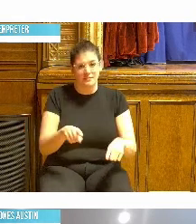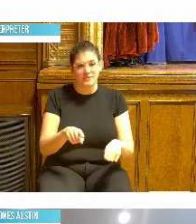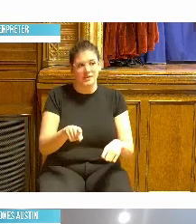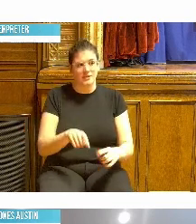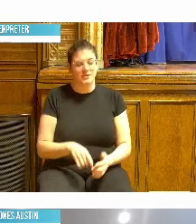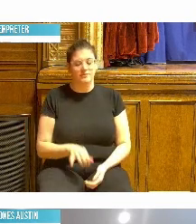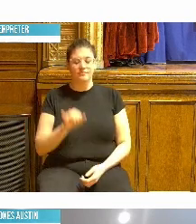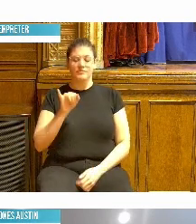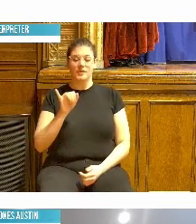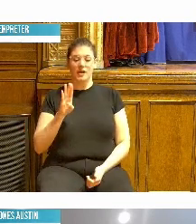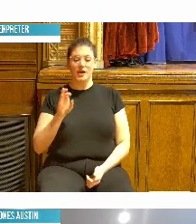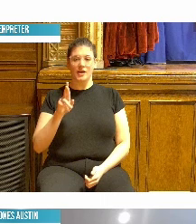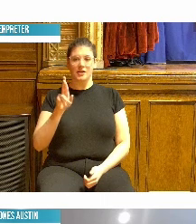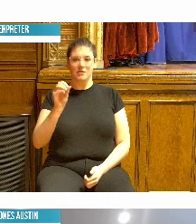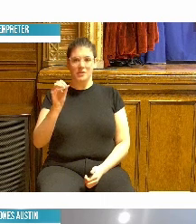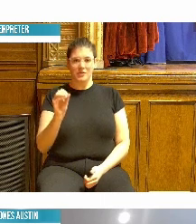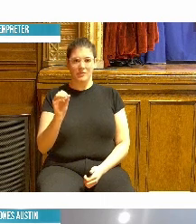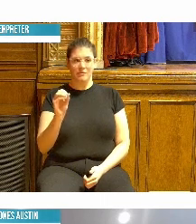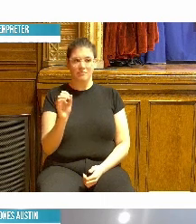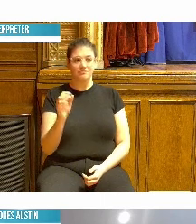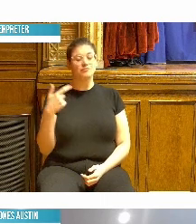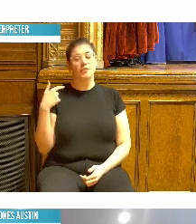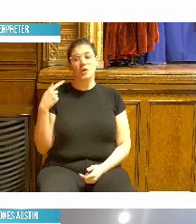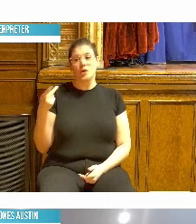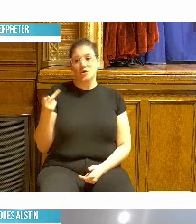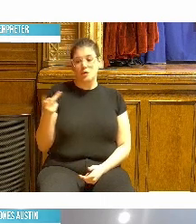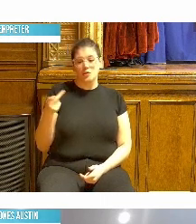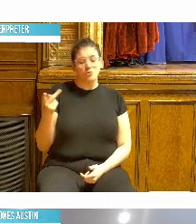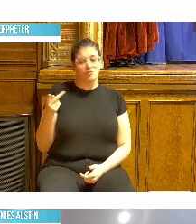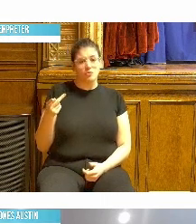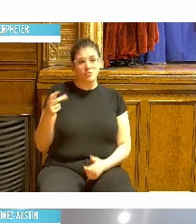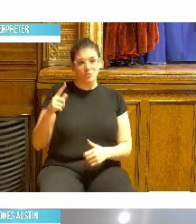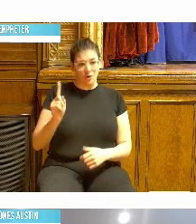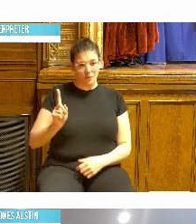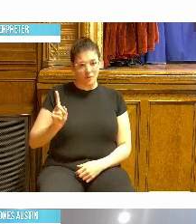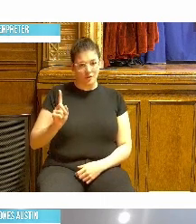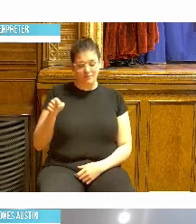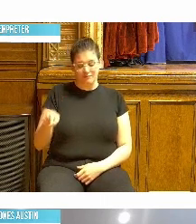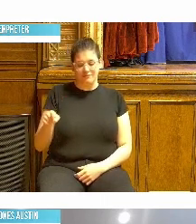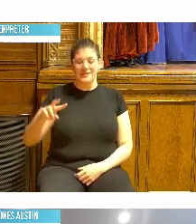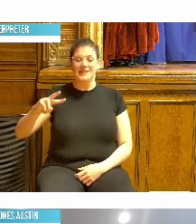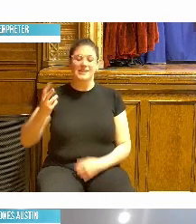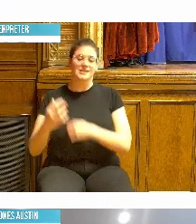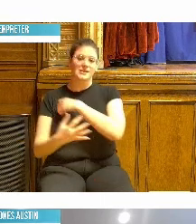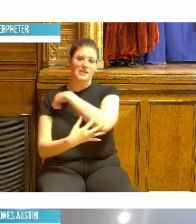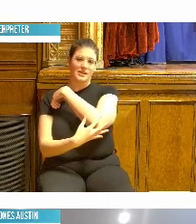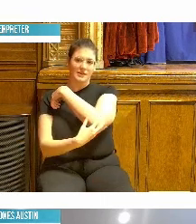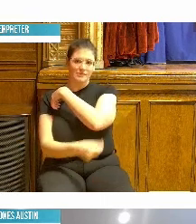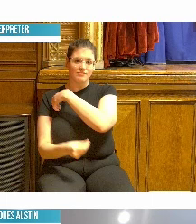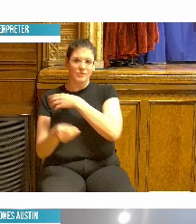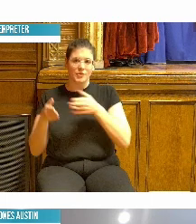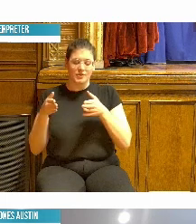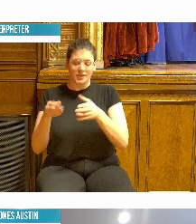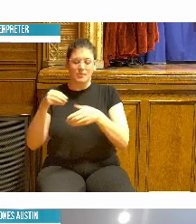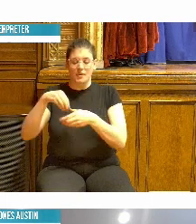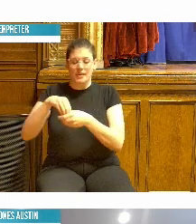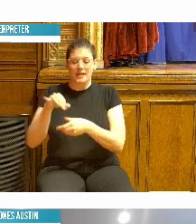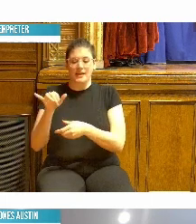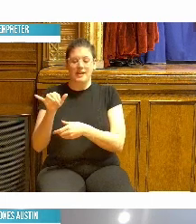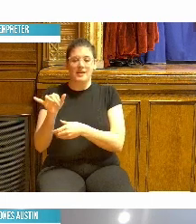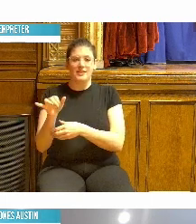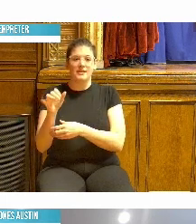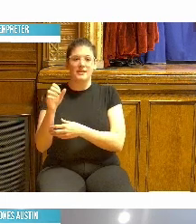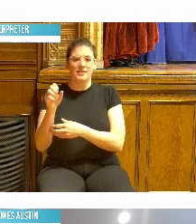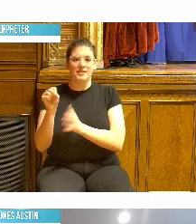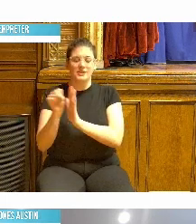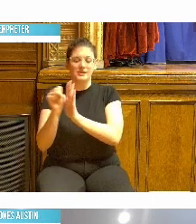our home is right in the heart of the most poorest, the second poorest neighborhood in the entire state, the